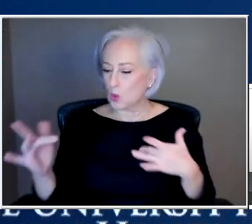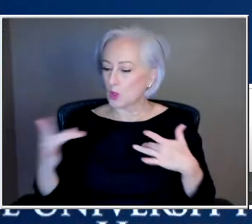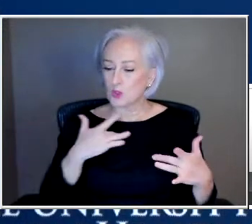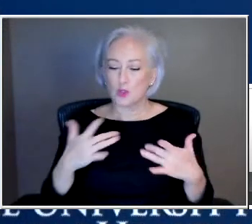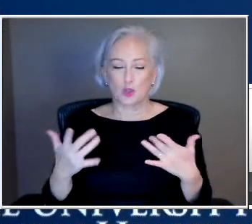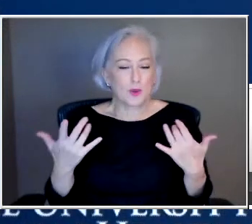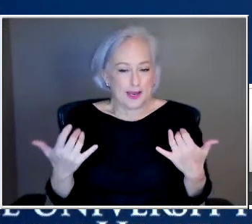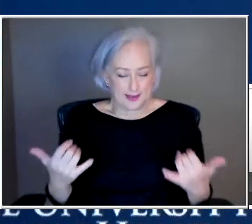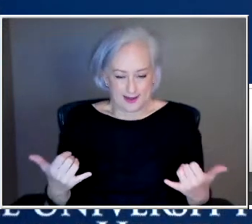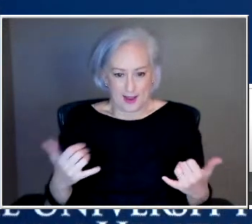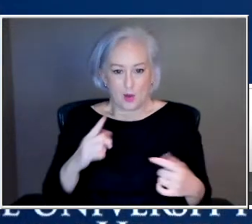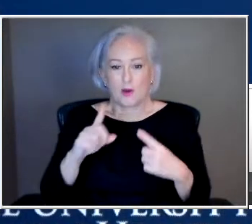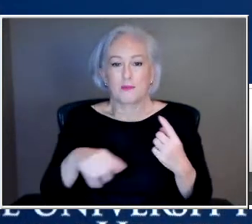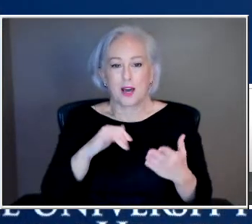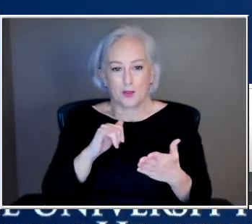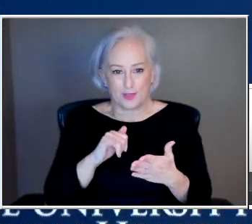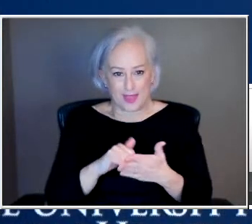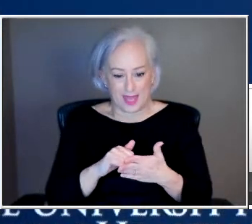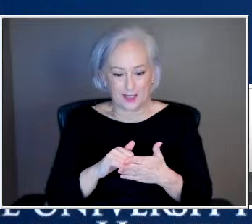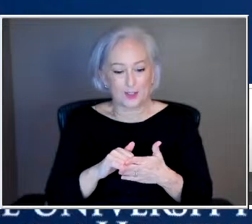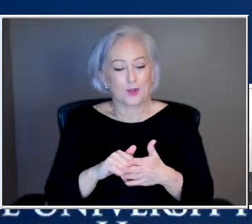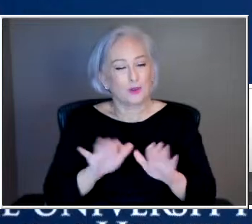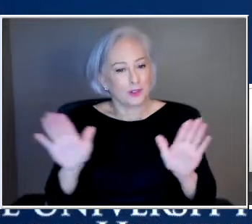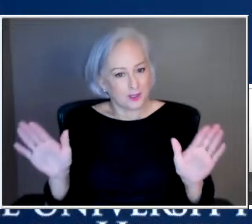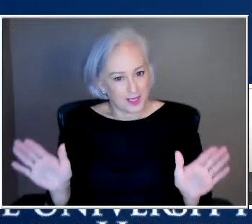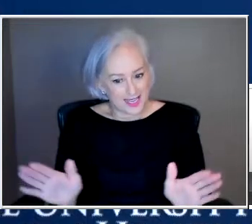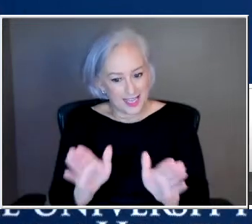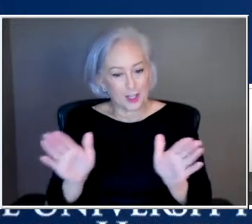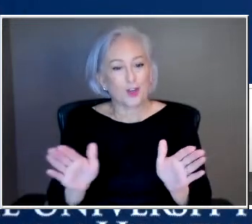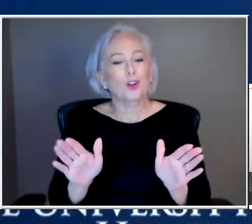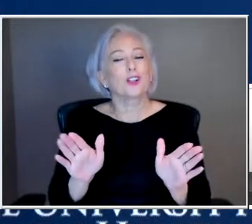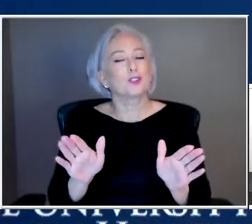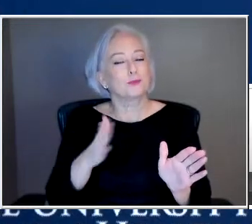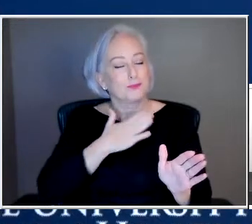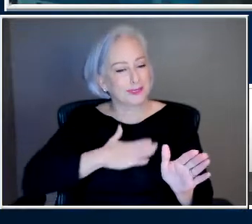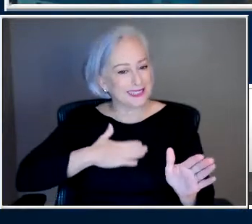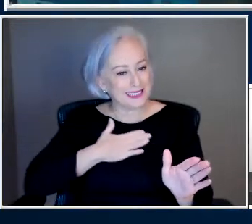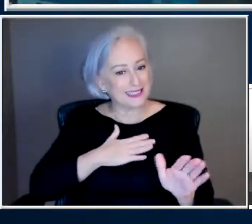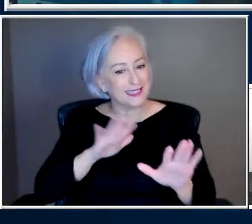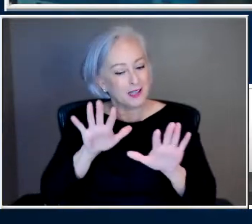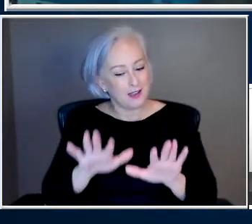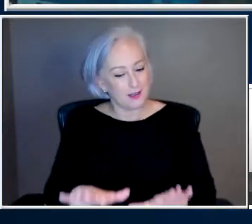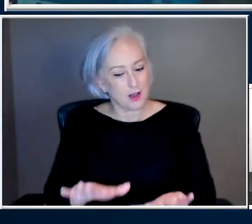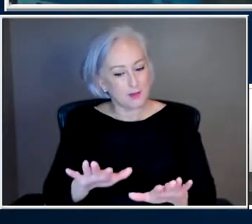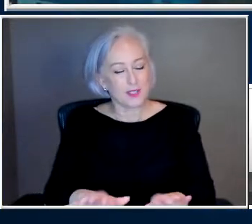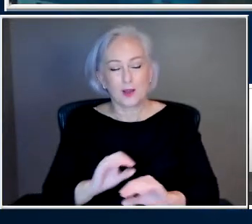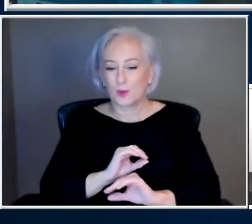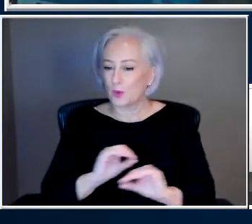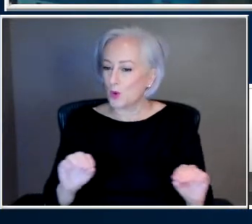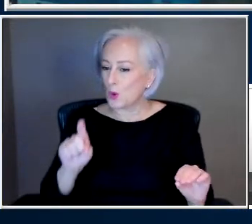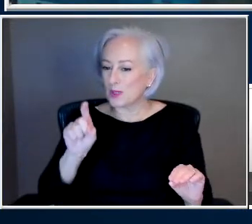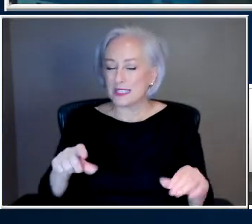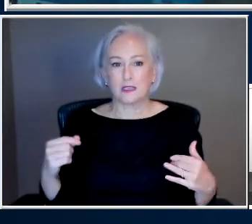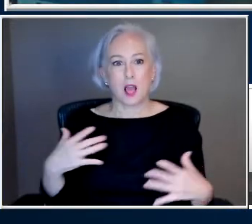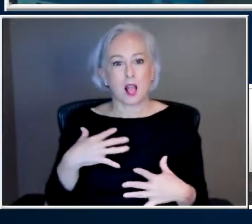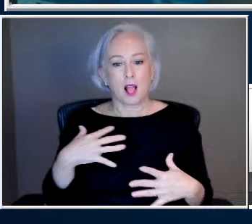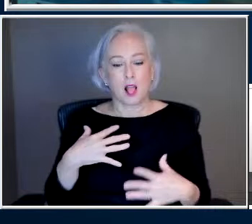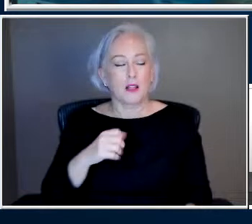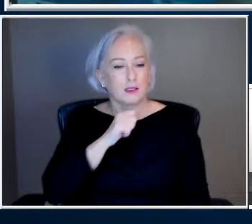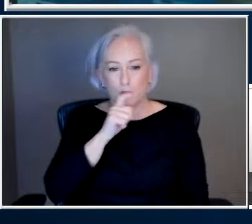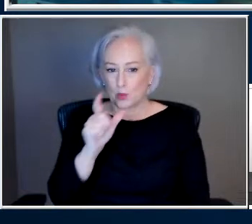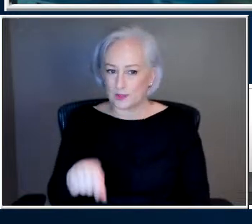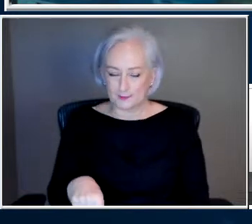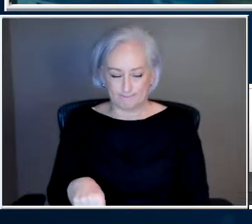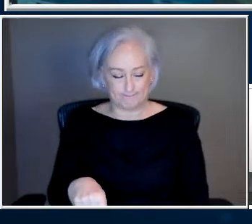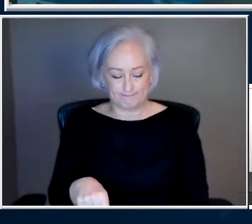kind of encourage the public to stay calm and not get too worked up over this. It is, to put it in perspective, it's one person